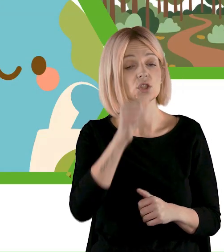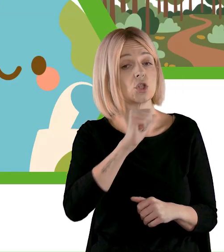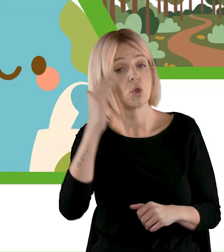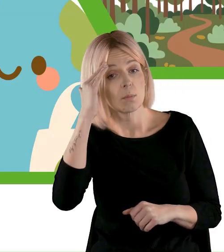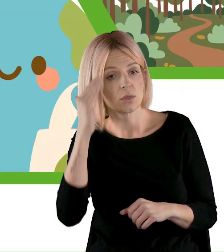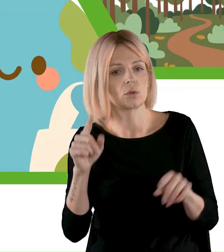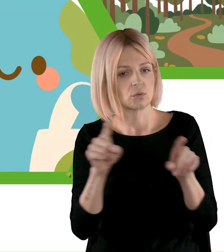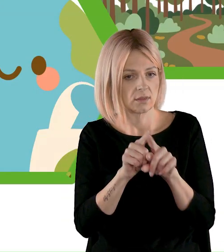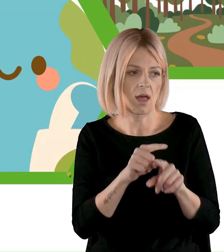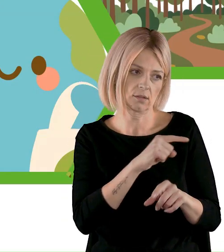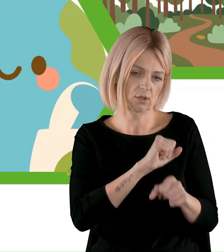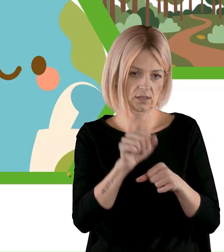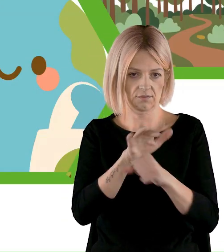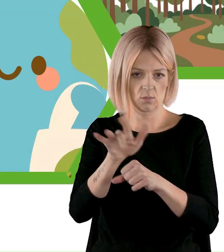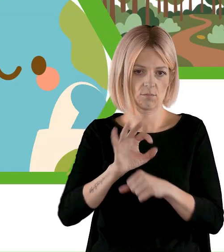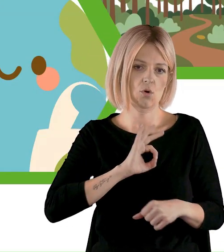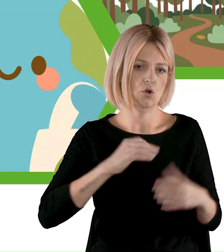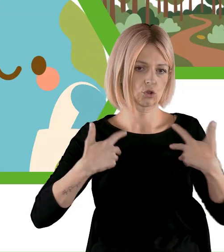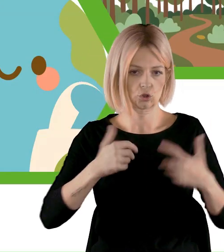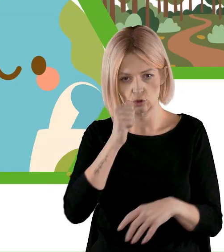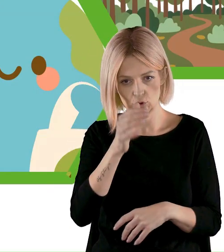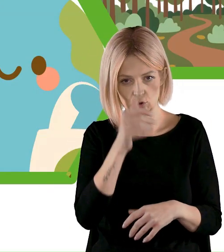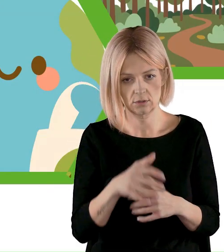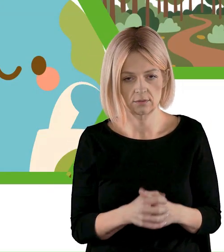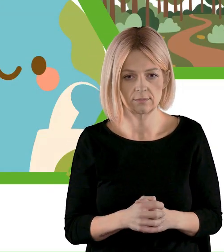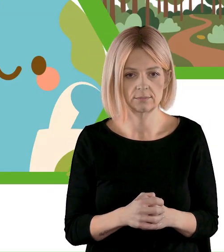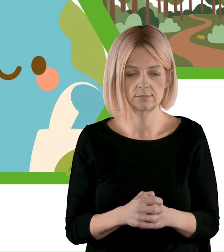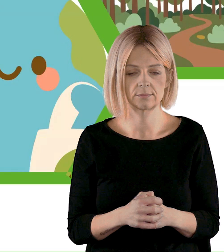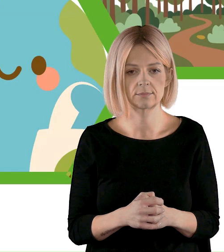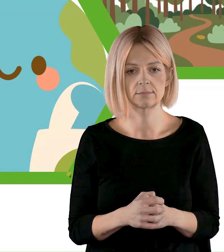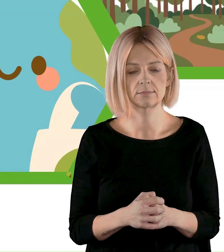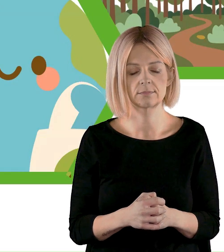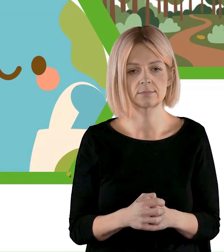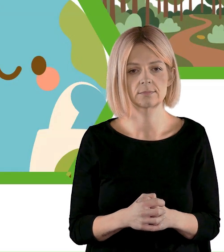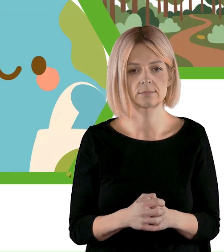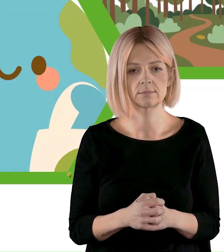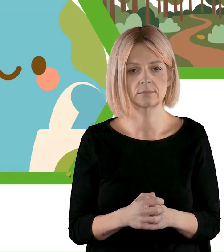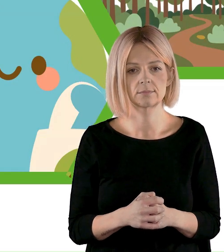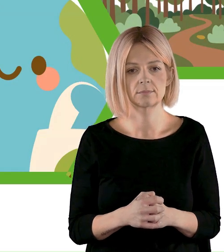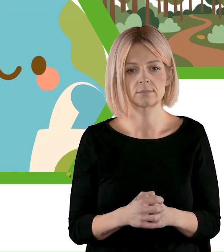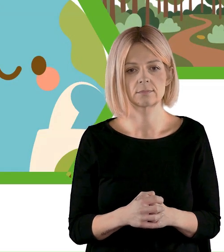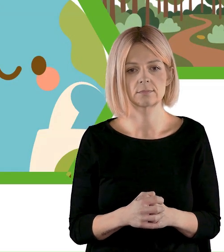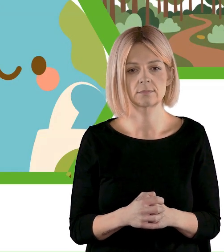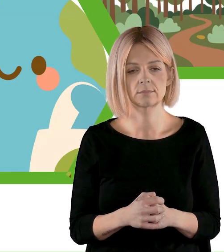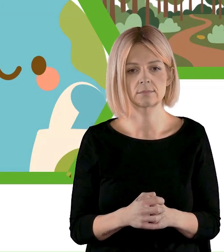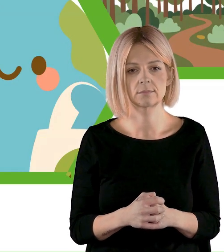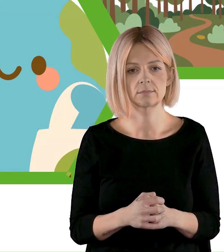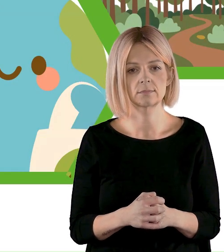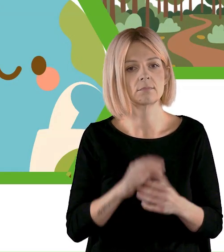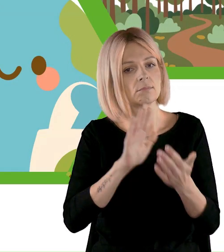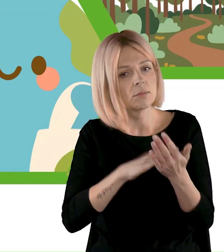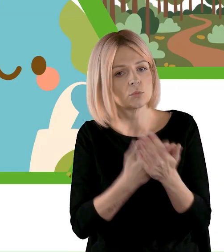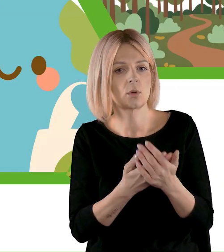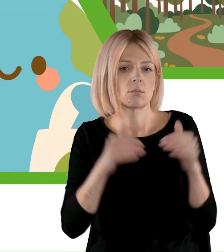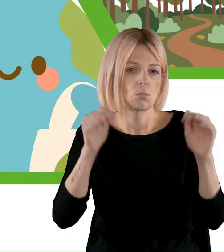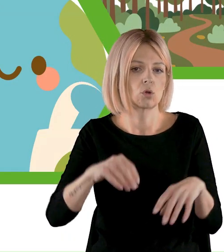can choose to turn off the lights or unplug chargers. You can carry a reusable bag instead of using